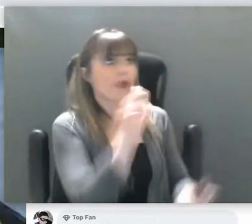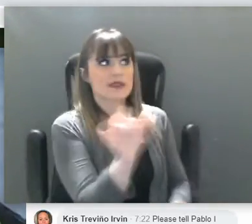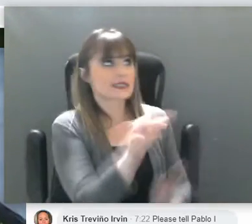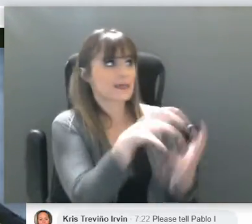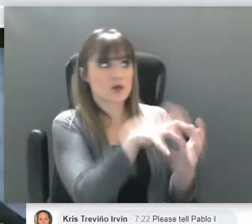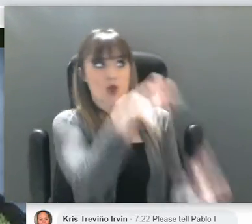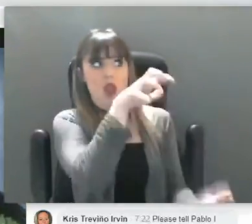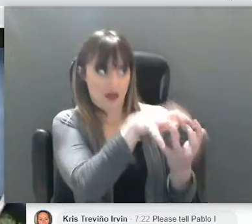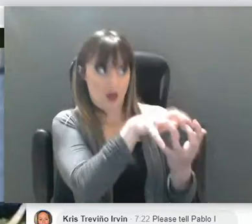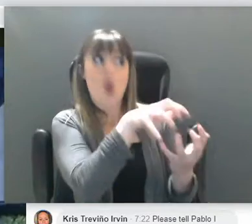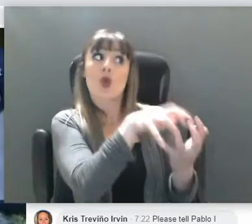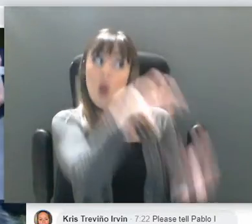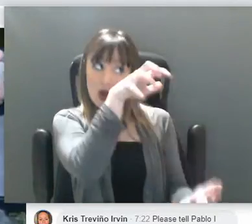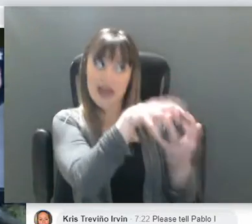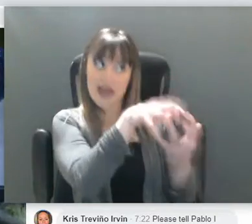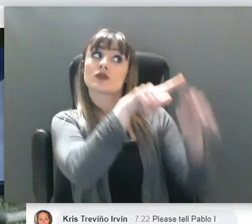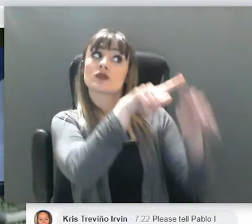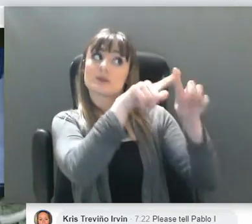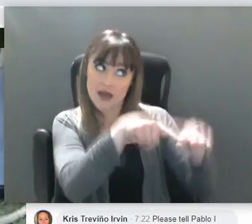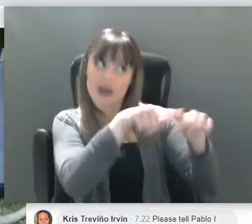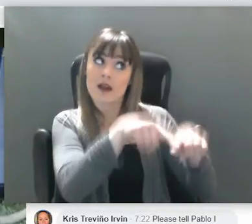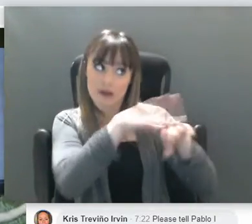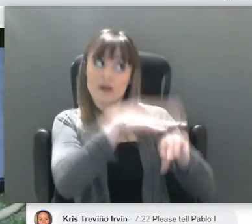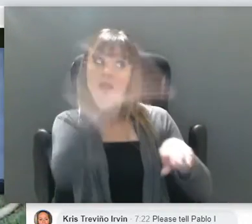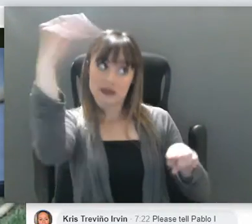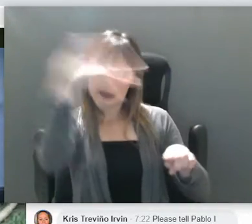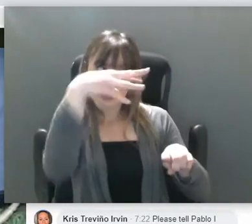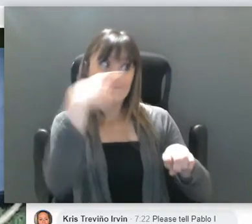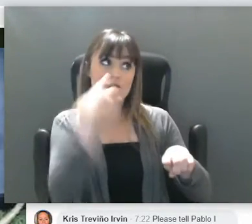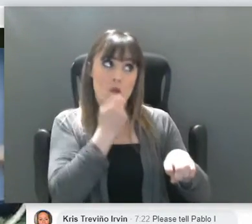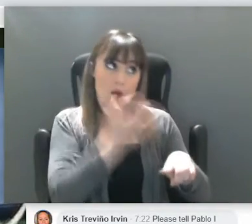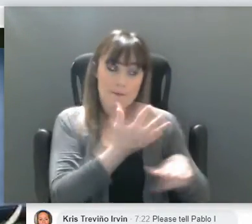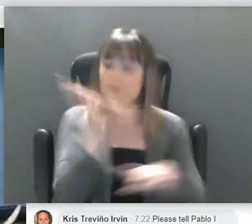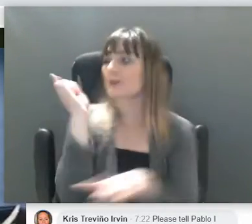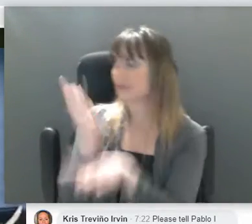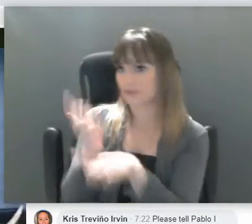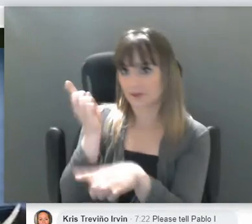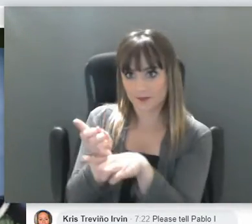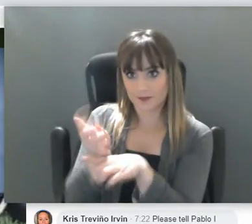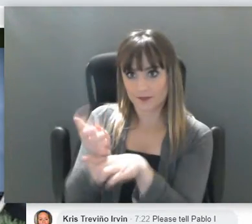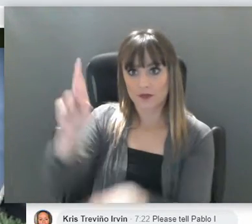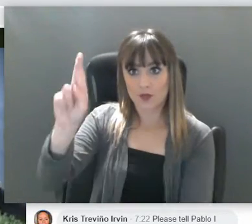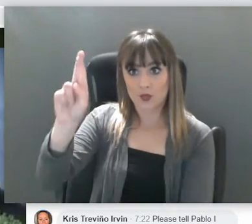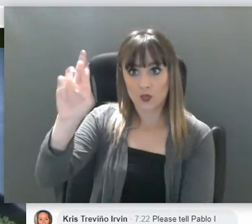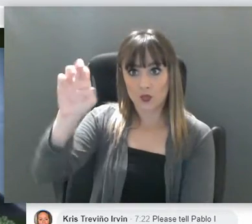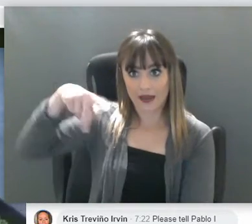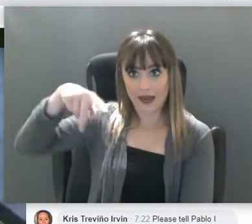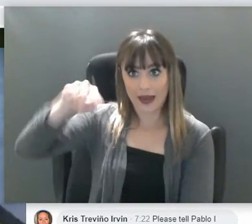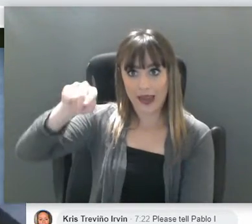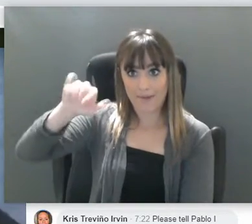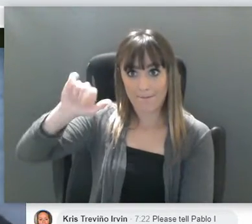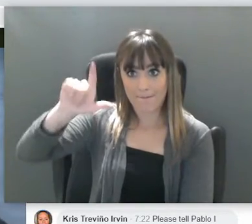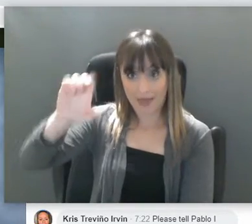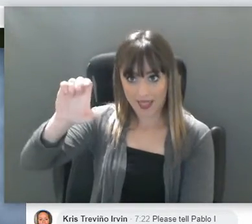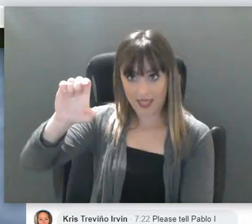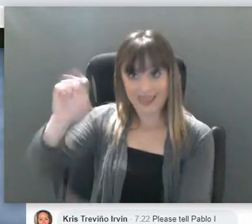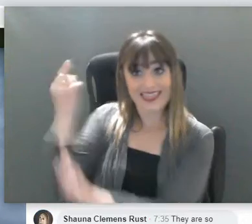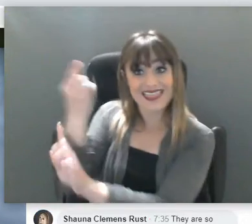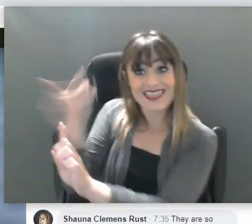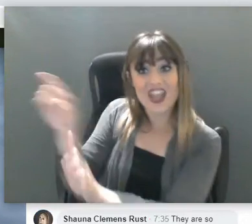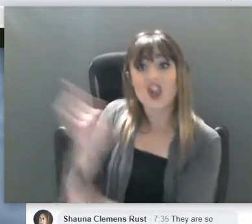open. Exactly. So reptiles, amphibians, they are all exotherms. So they rely on the outside temperature